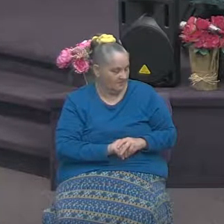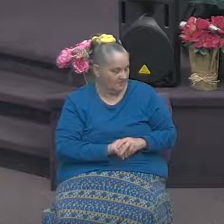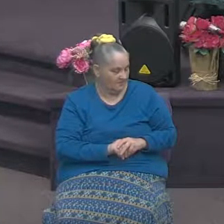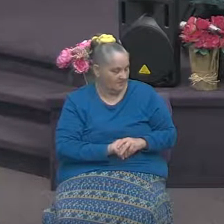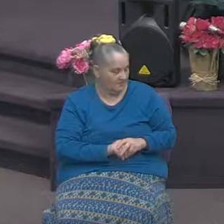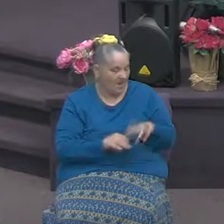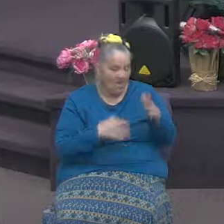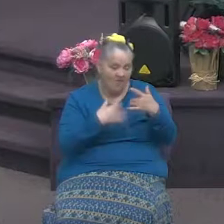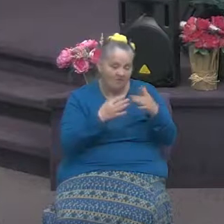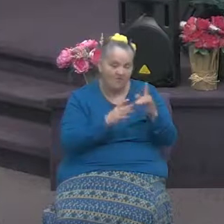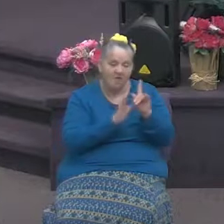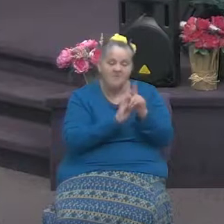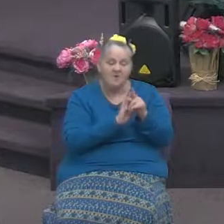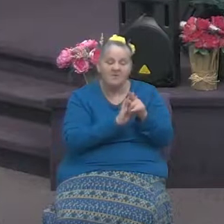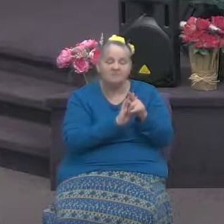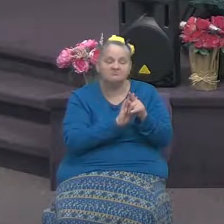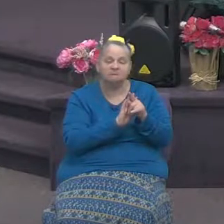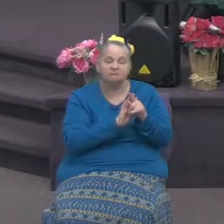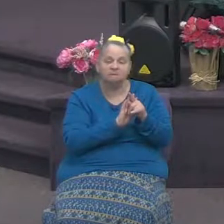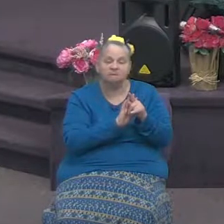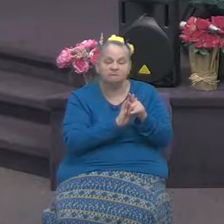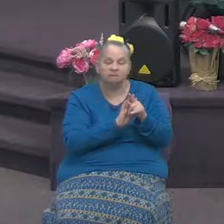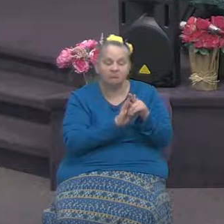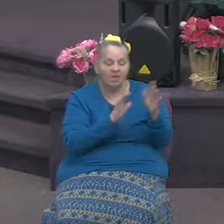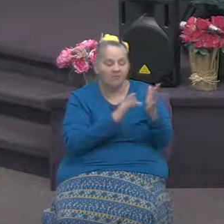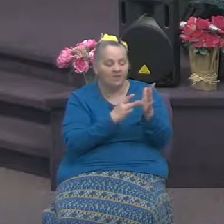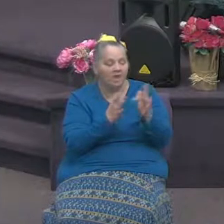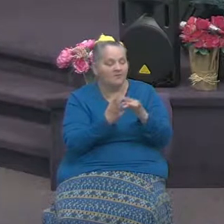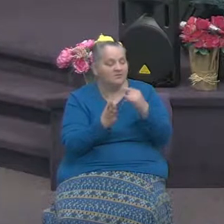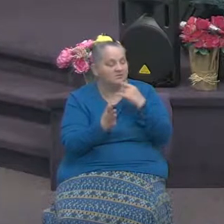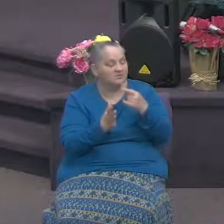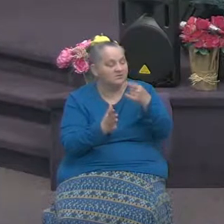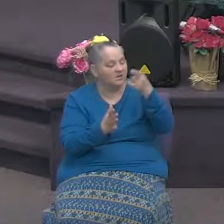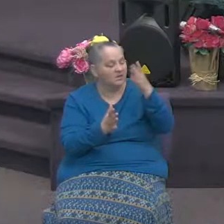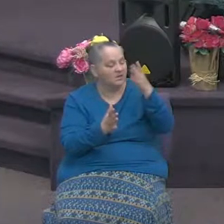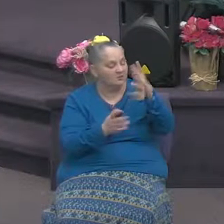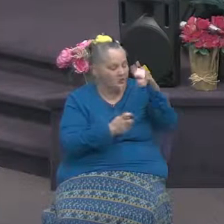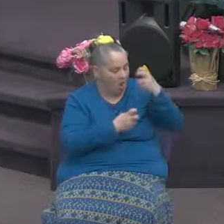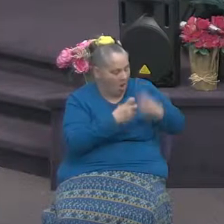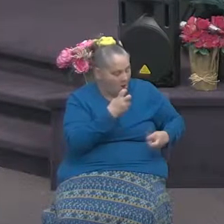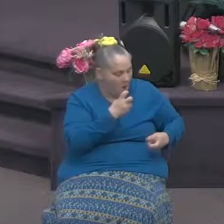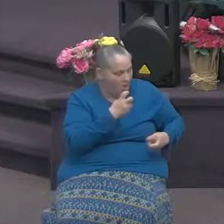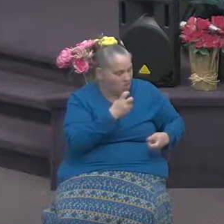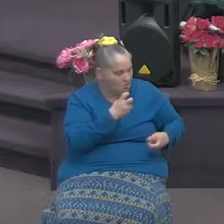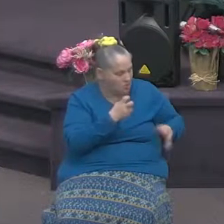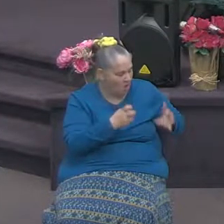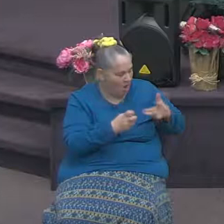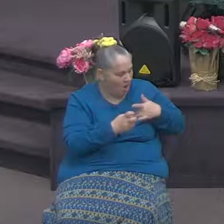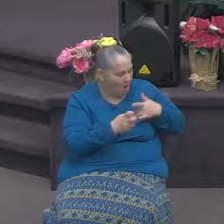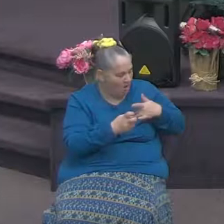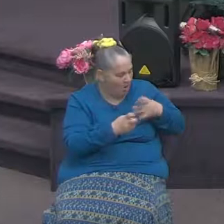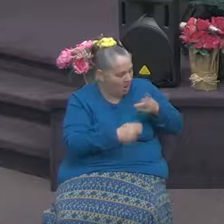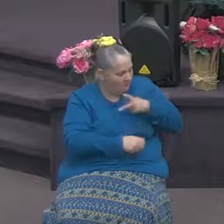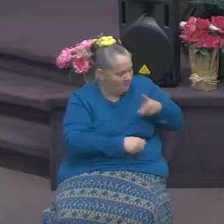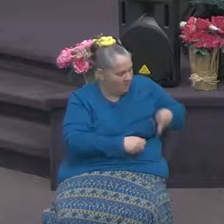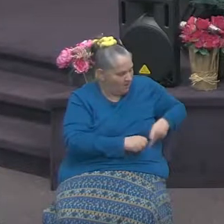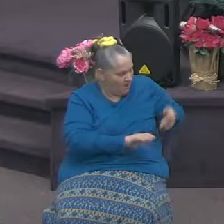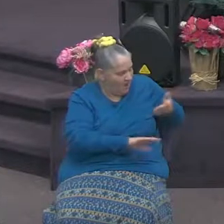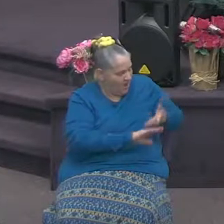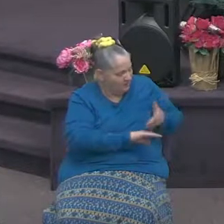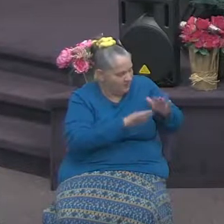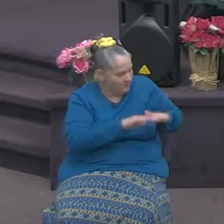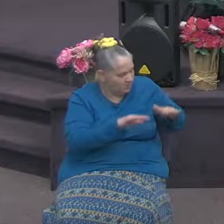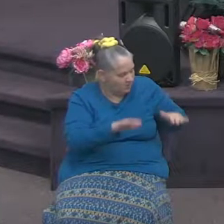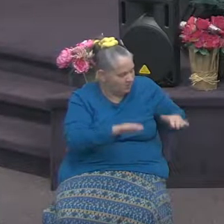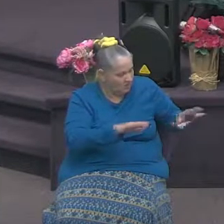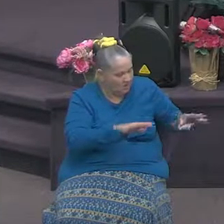And even in that moment, the Bible says that God hardened the heart of Pharaoh. After the children had already left